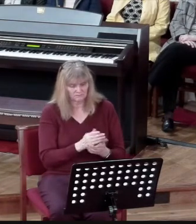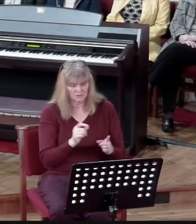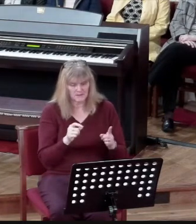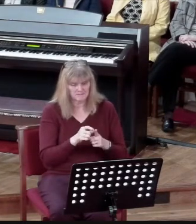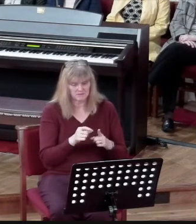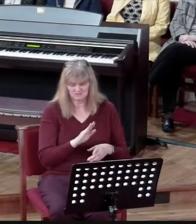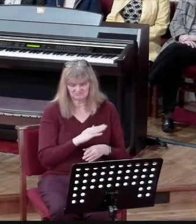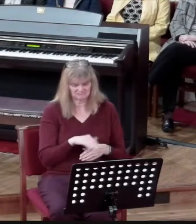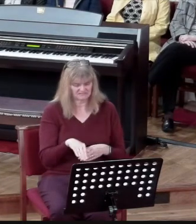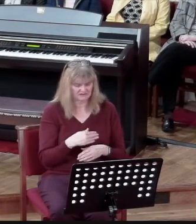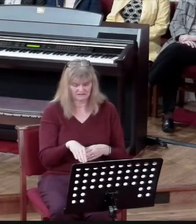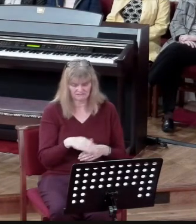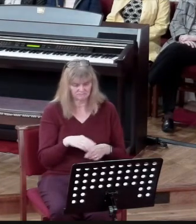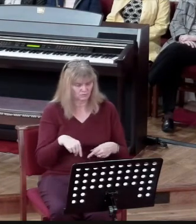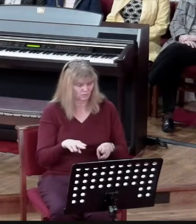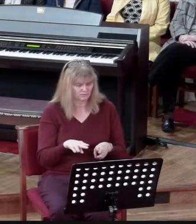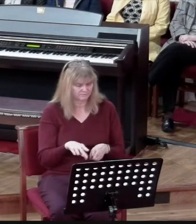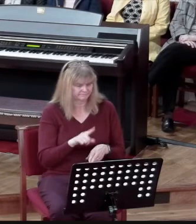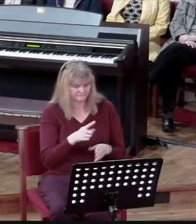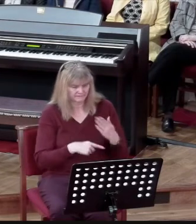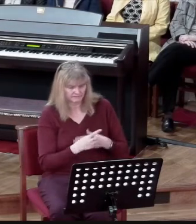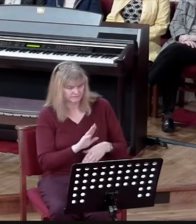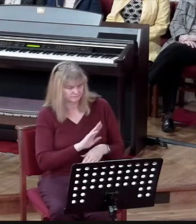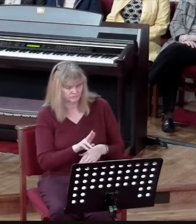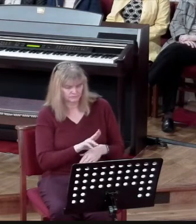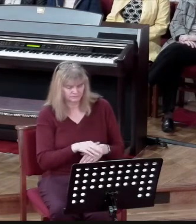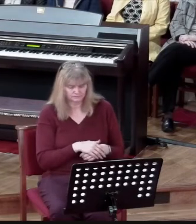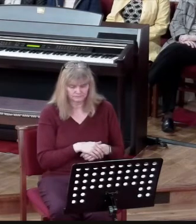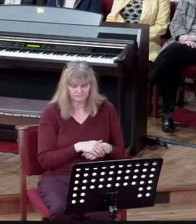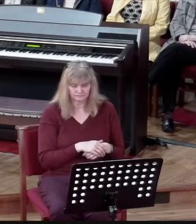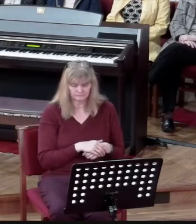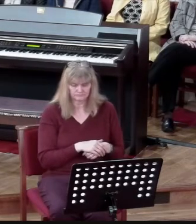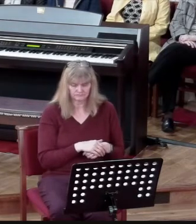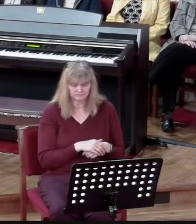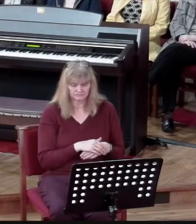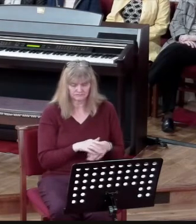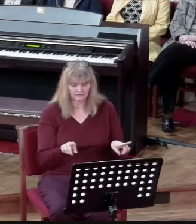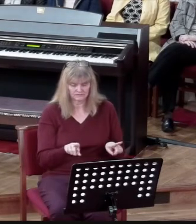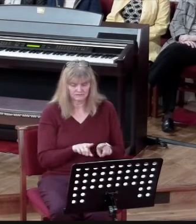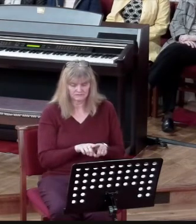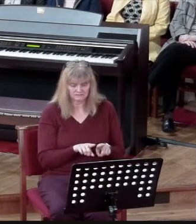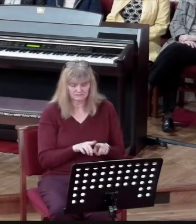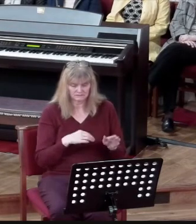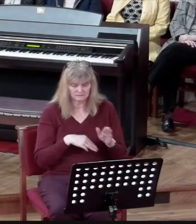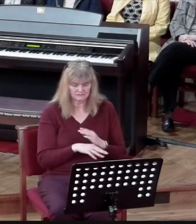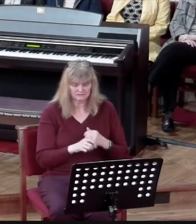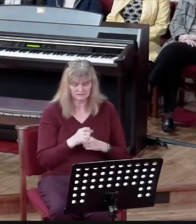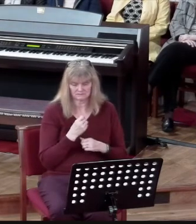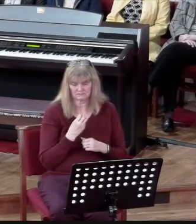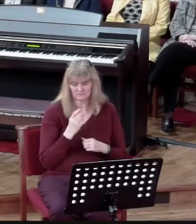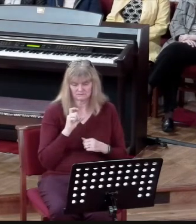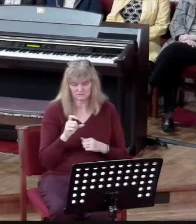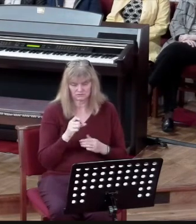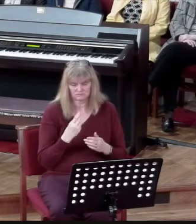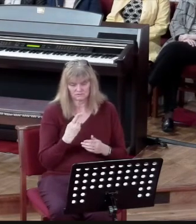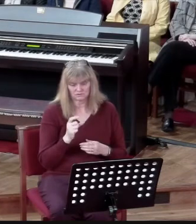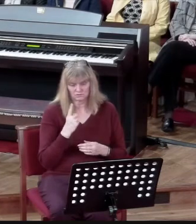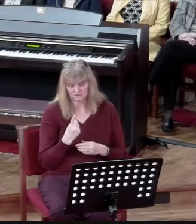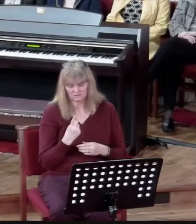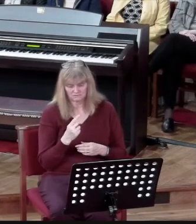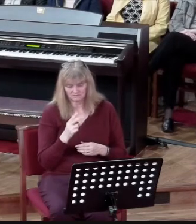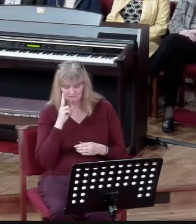in there. John is the more perceptive one. And it's the same here in chapter 21. John